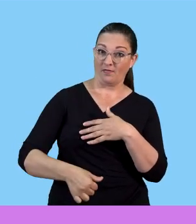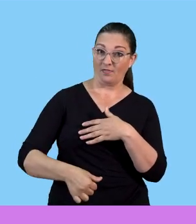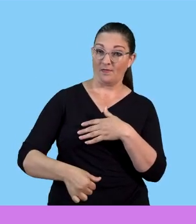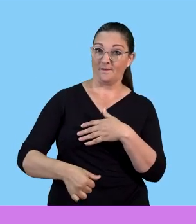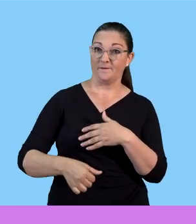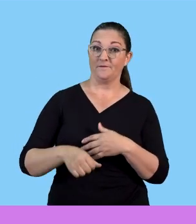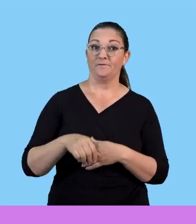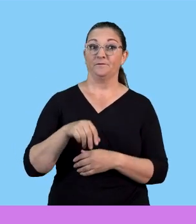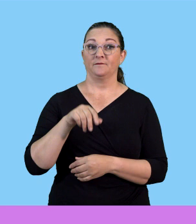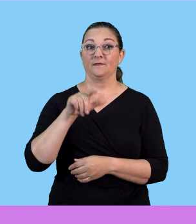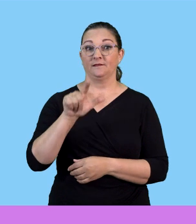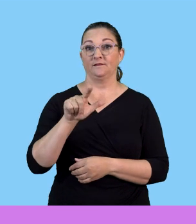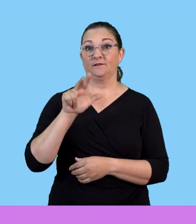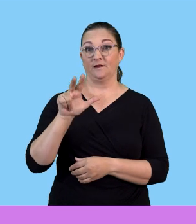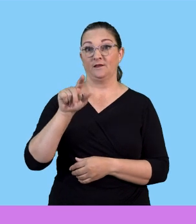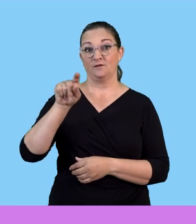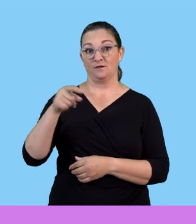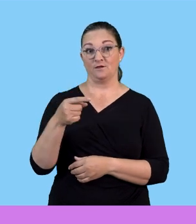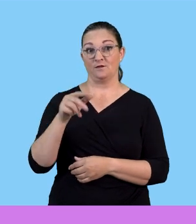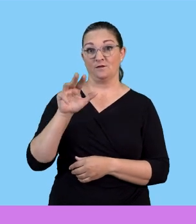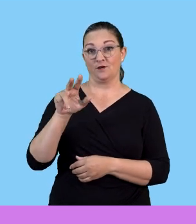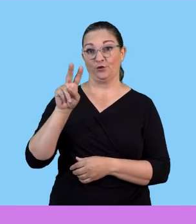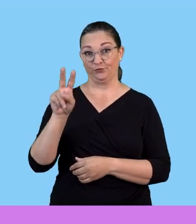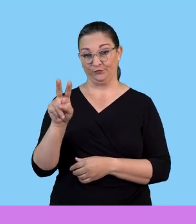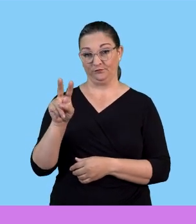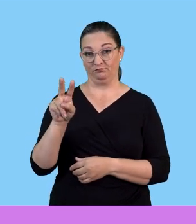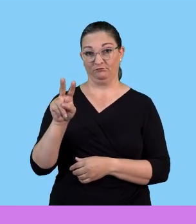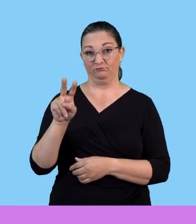total due for the previous month,